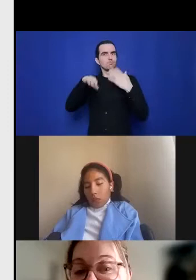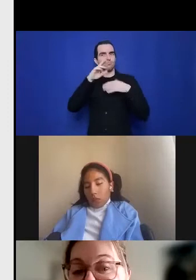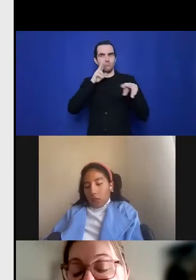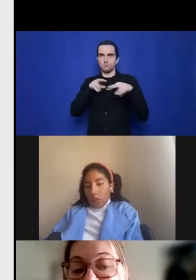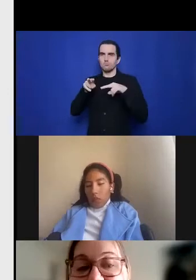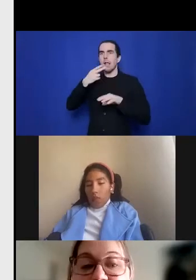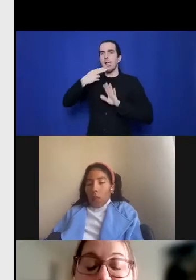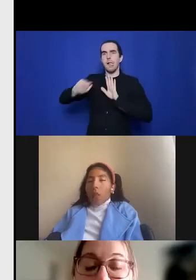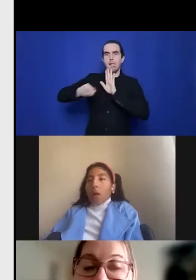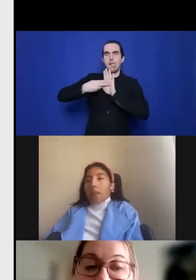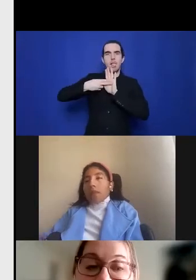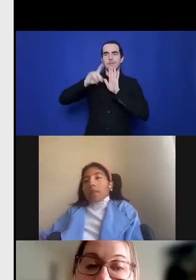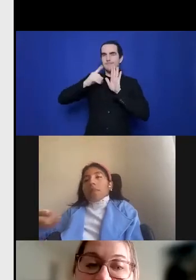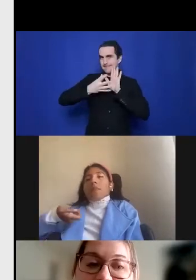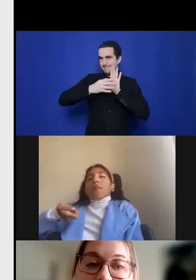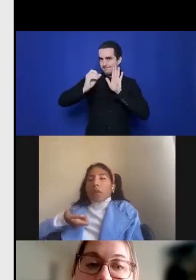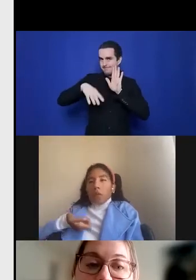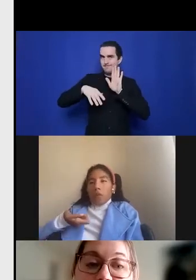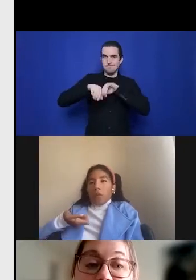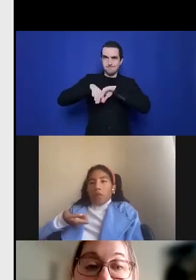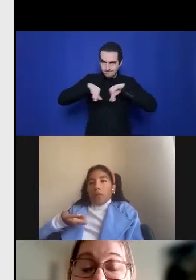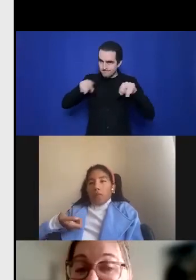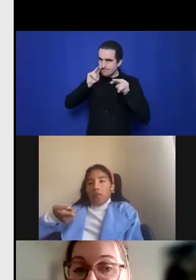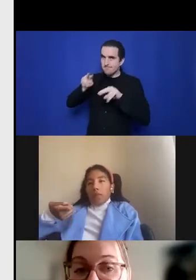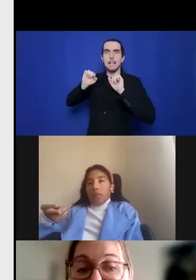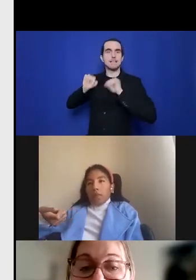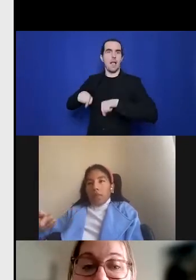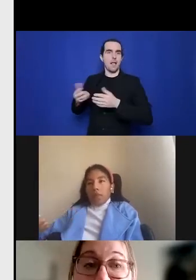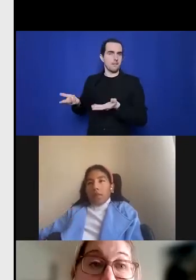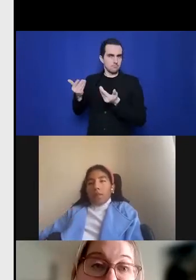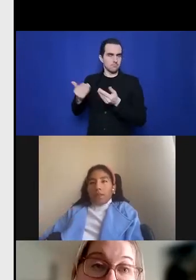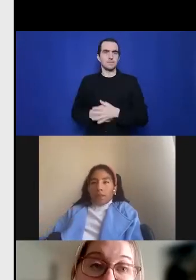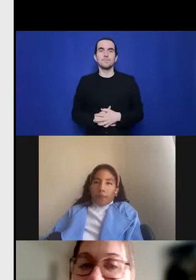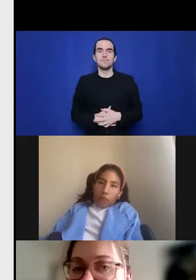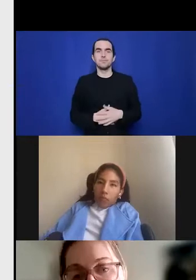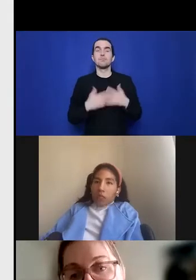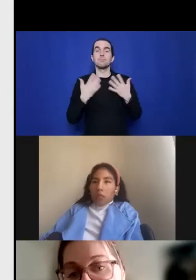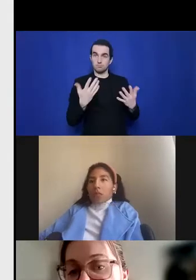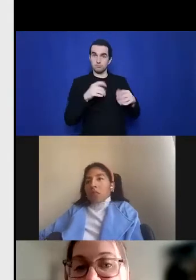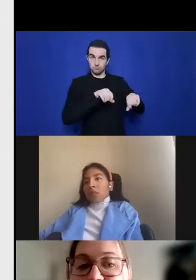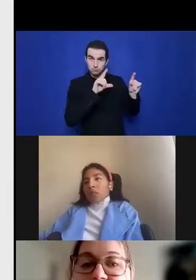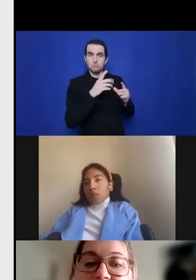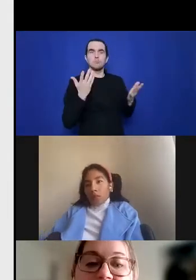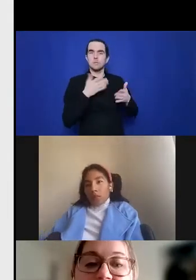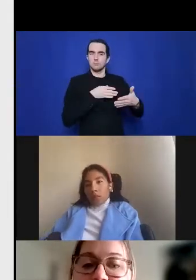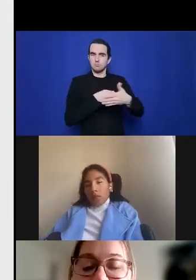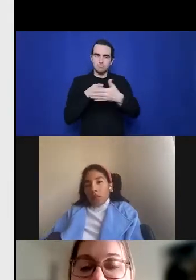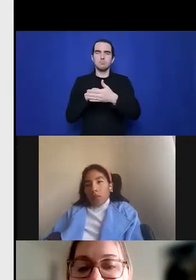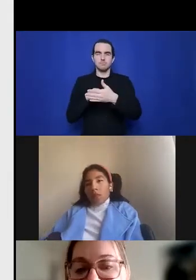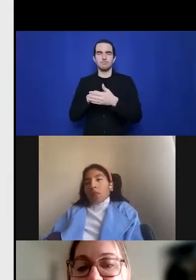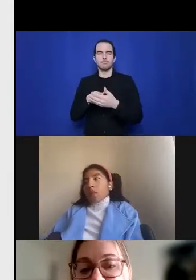the transportation, the community. Other barriers are the program, like I already mentioned, and